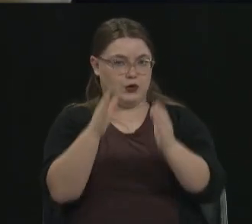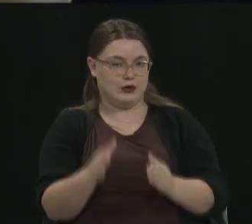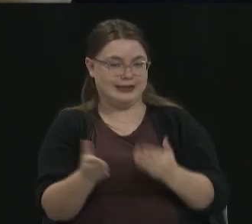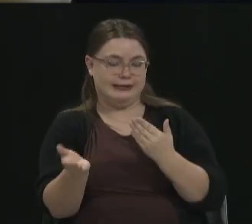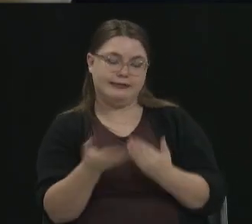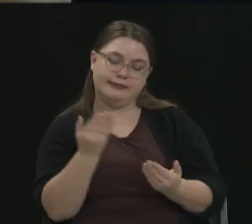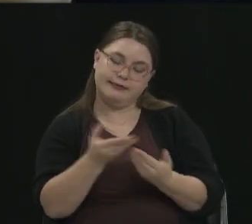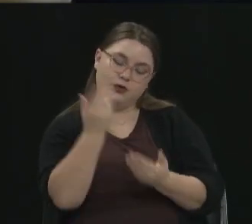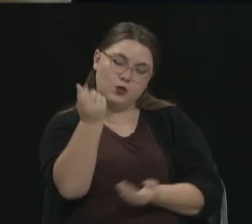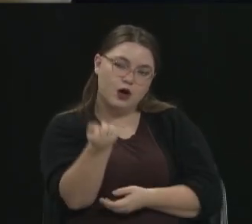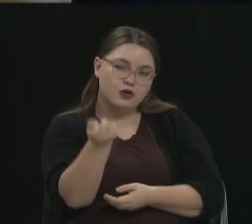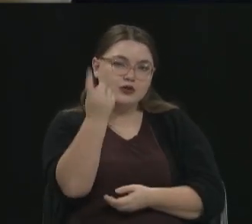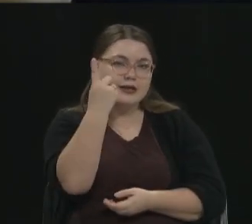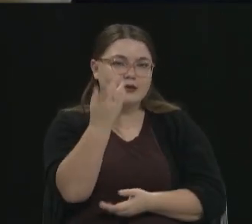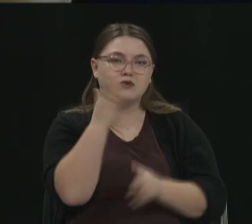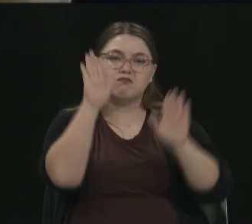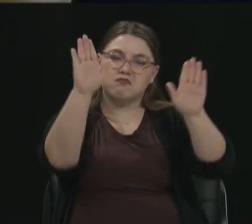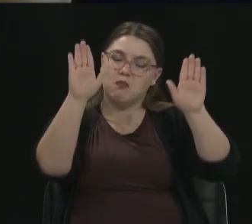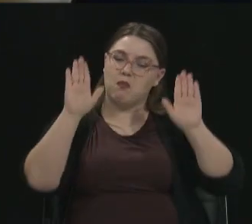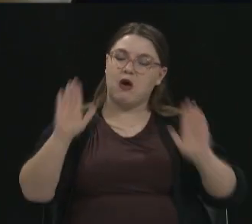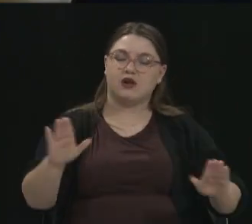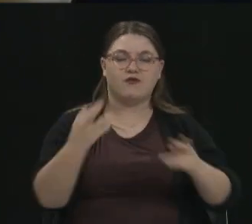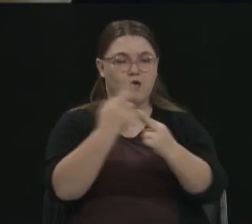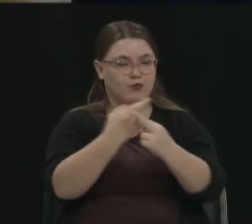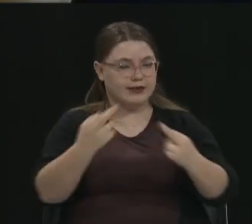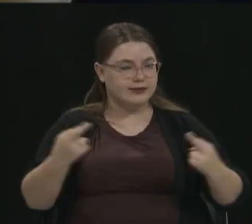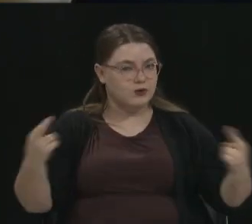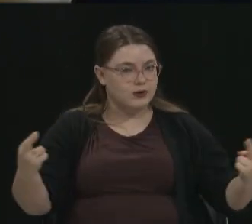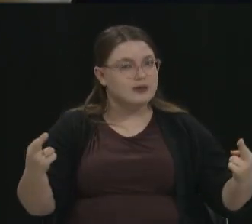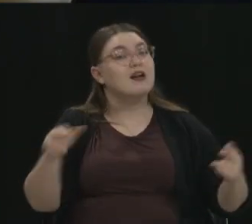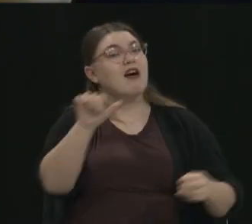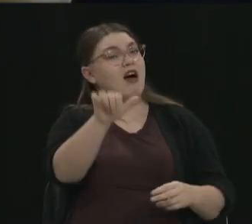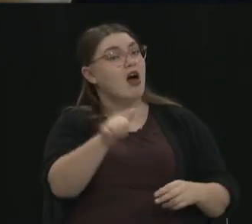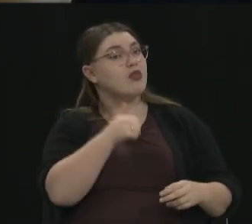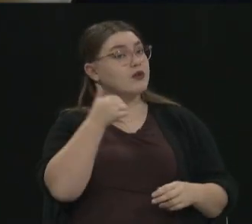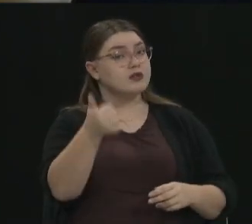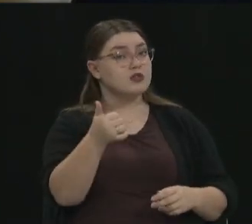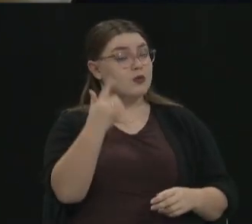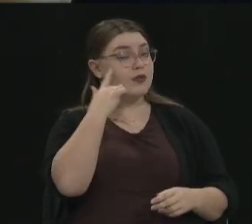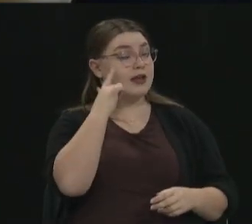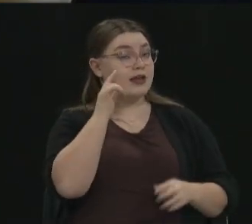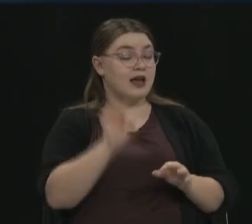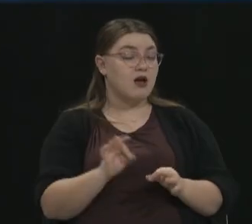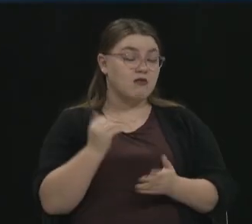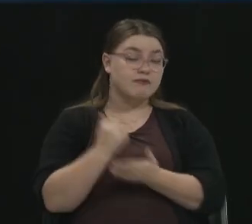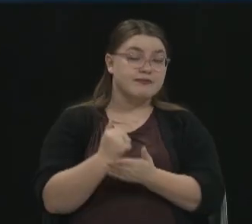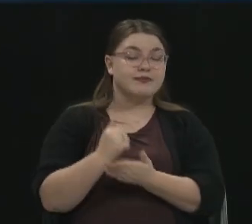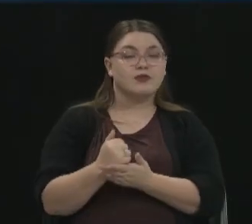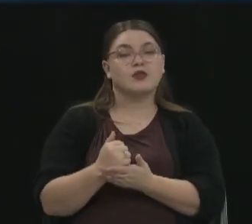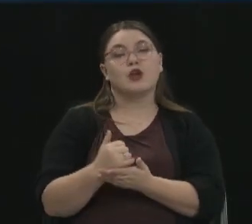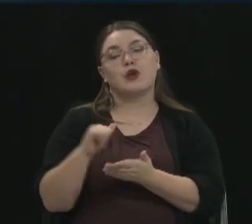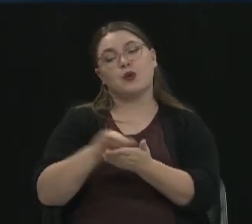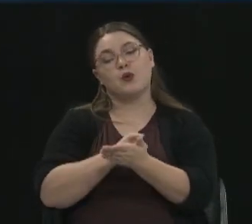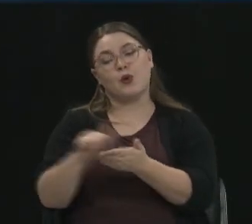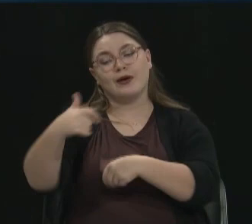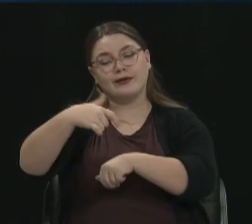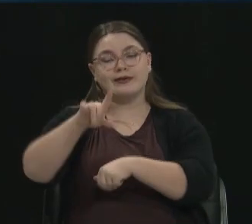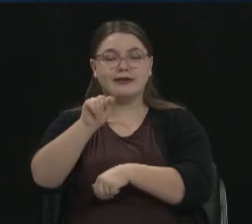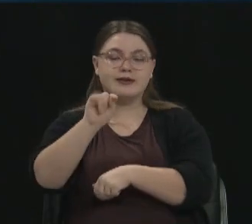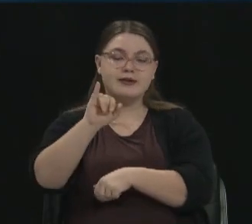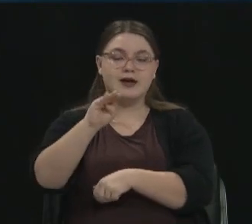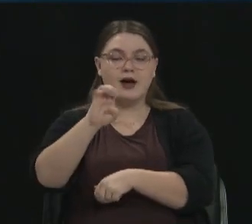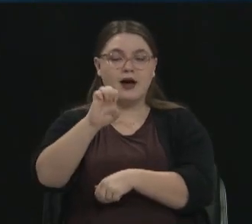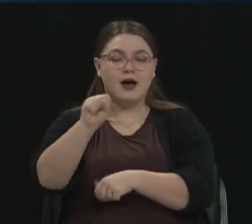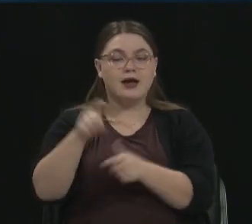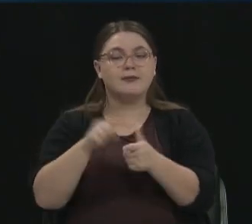wonderful resource. that's great. Are there other resources that you find helpful? We've talked about New York Times, Washington Post, other things, but are there